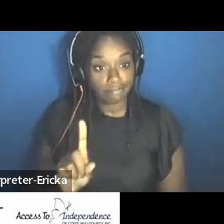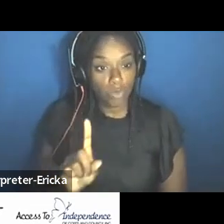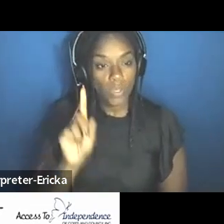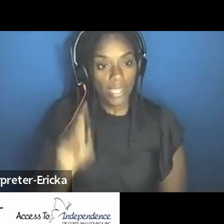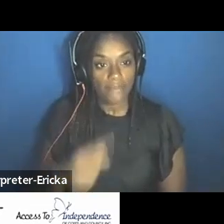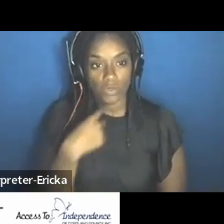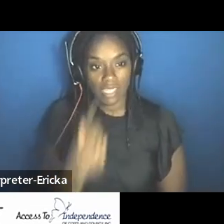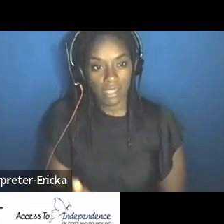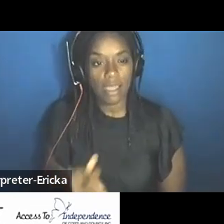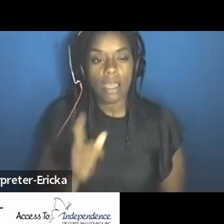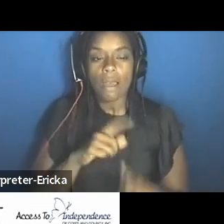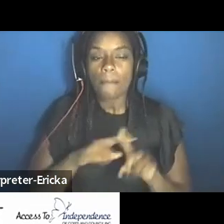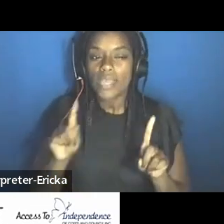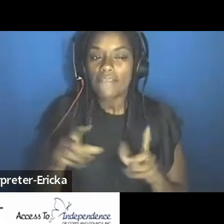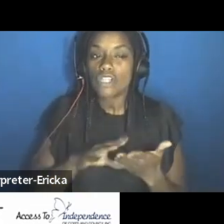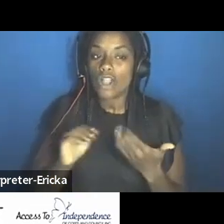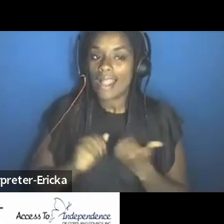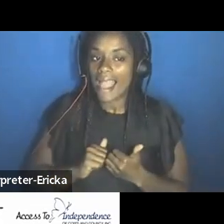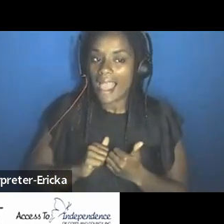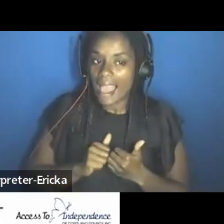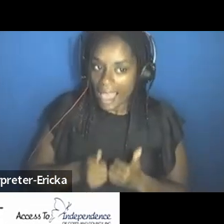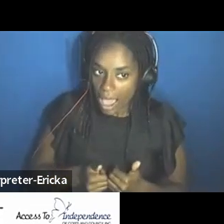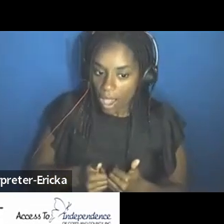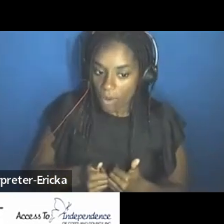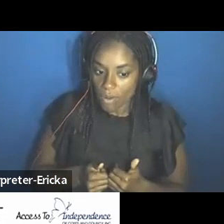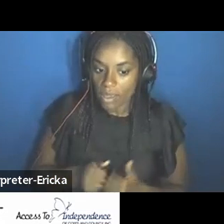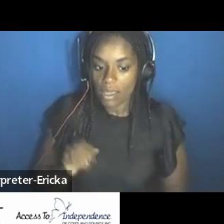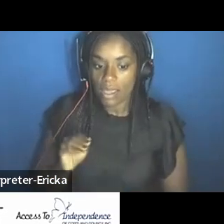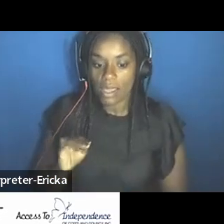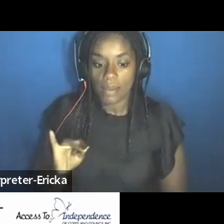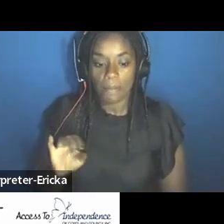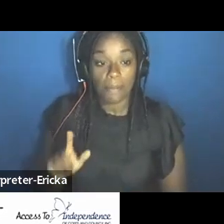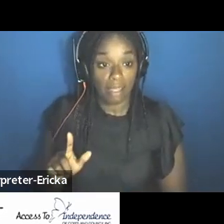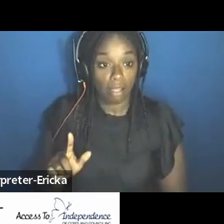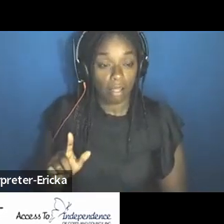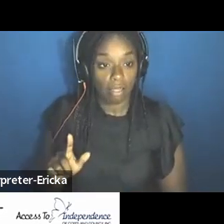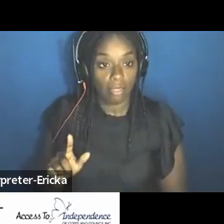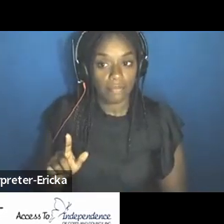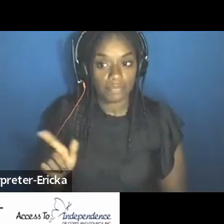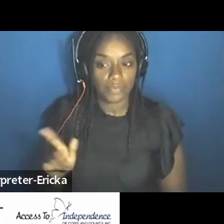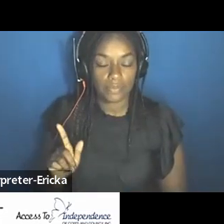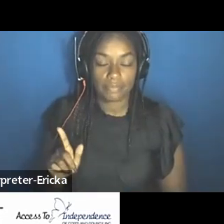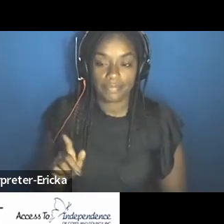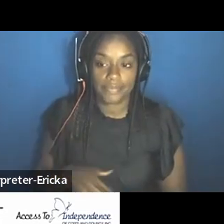learn how to tell those stories. I think, again, Michael Beers, no one is a better